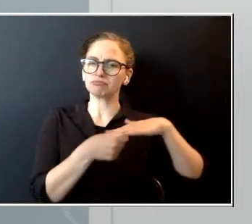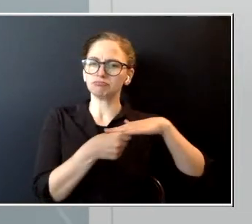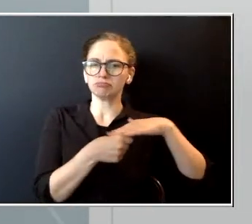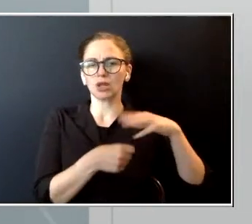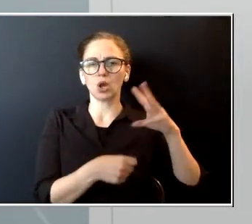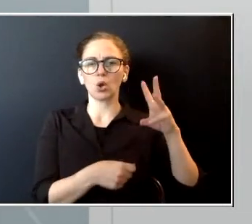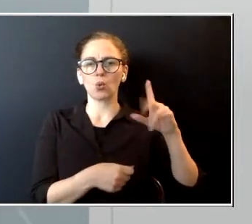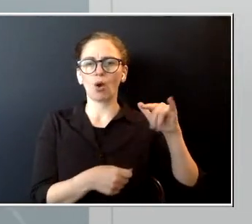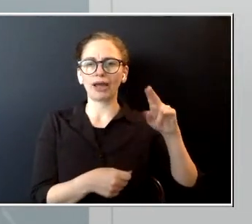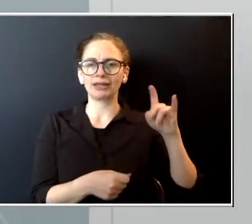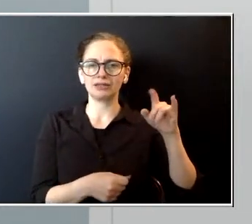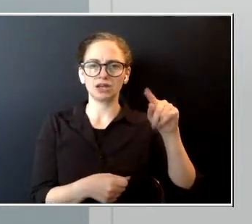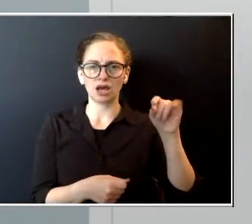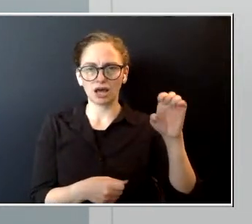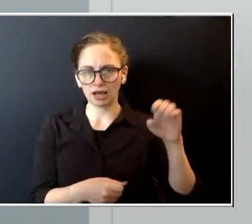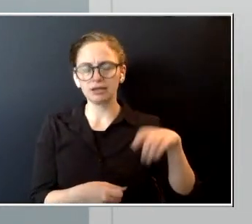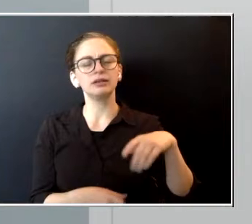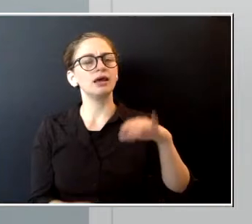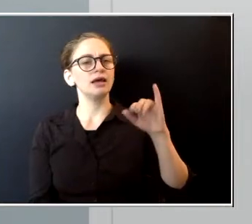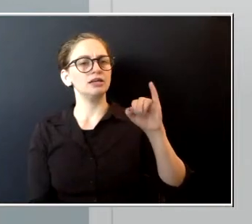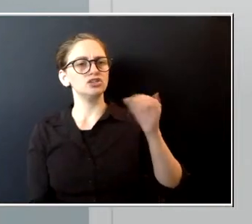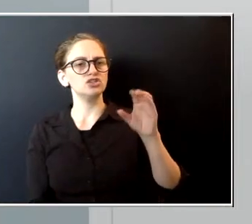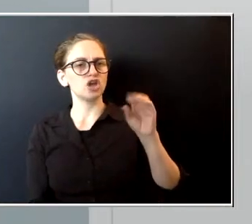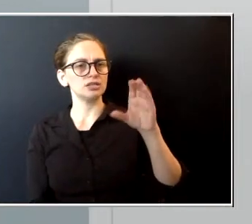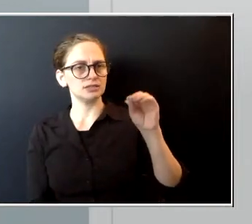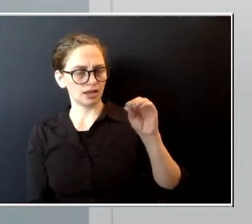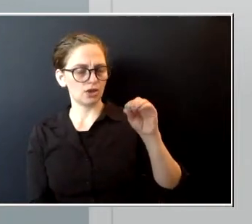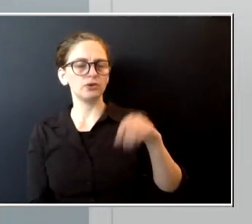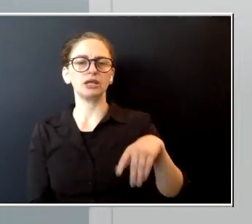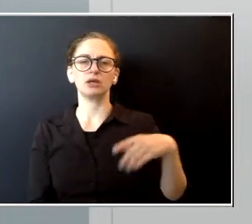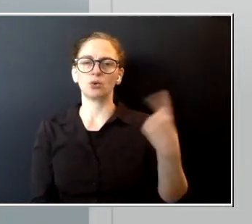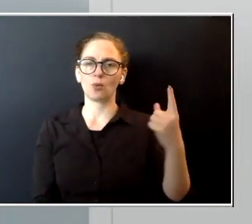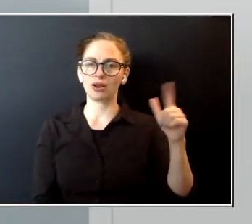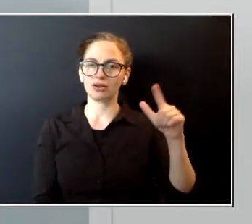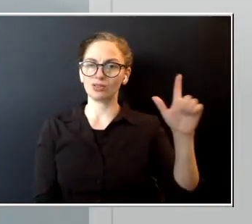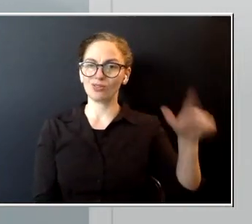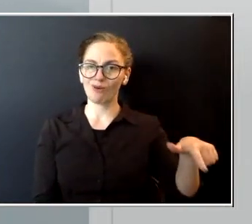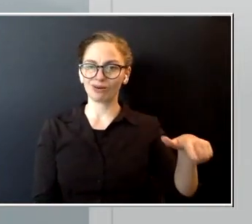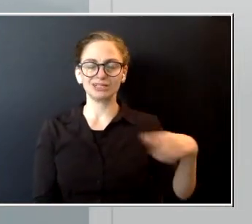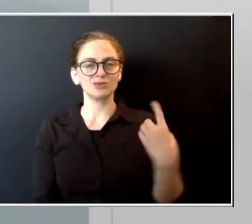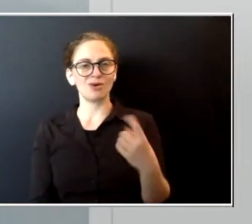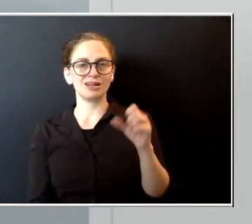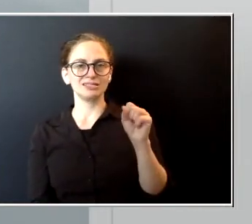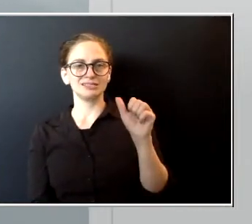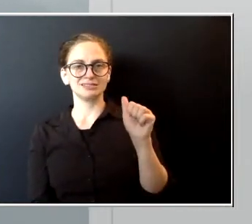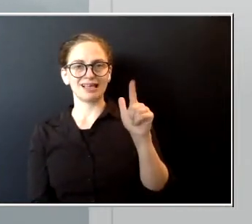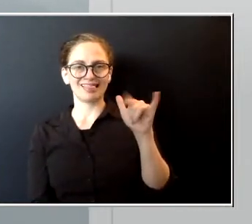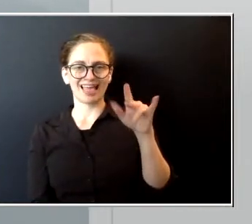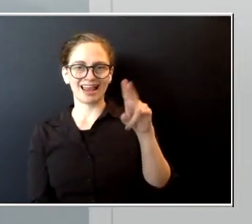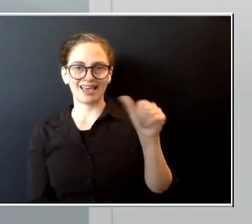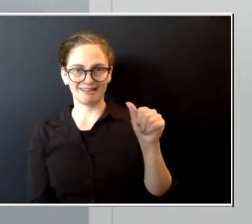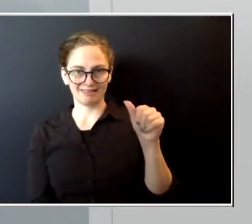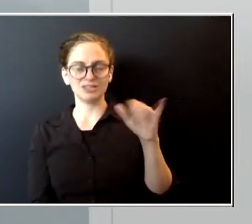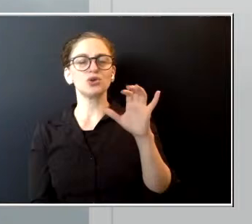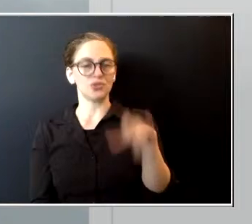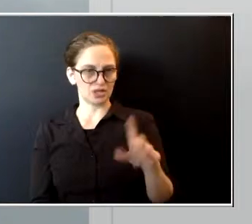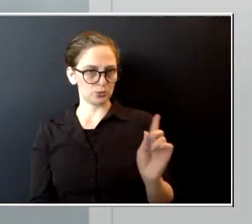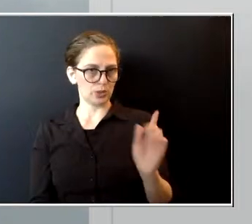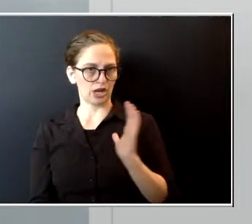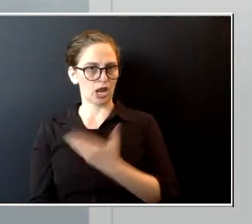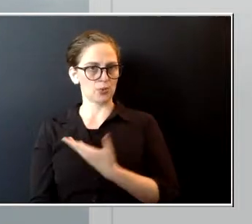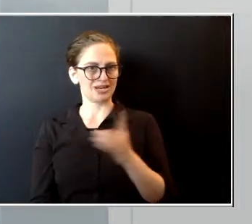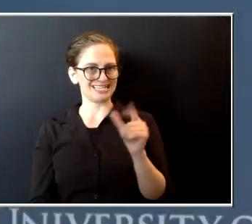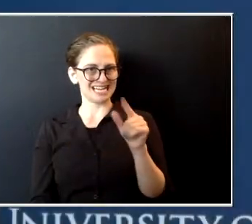was 1 there in Lawrence, and then there is 1 in Salina as well. So that's where the state of Kansas is getting their data from to ship it to